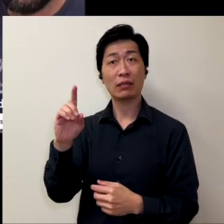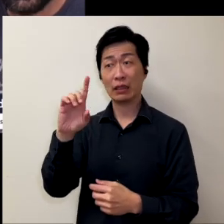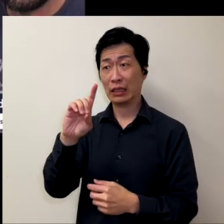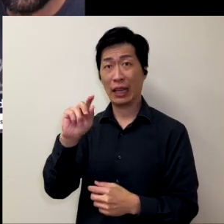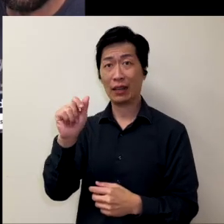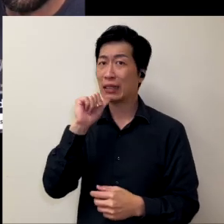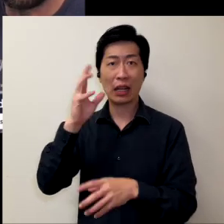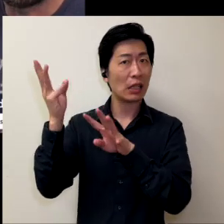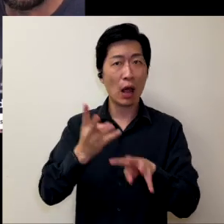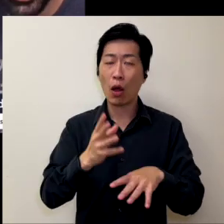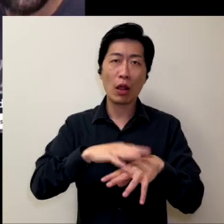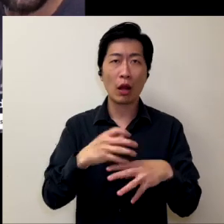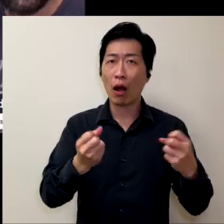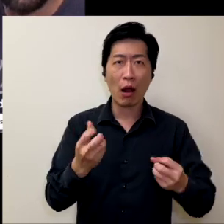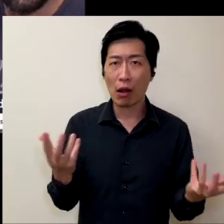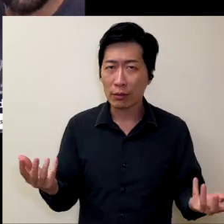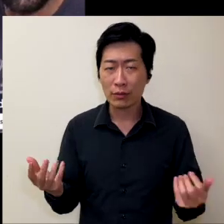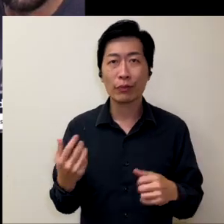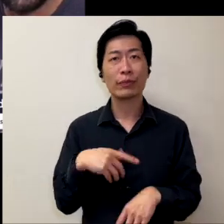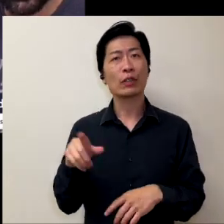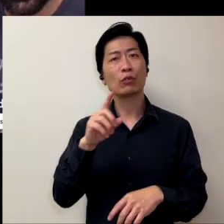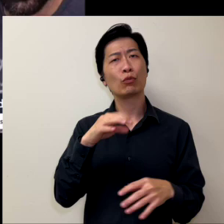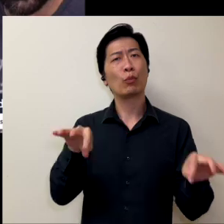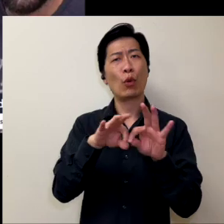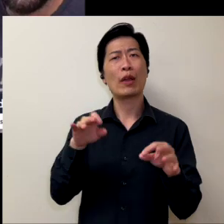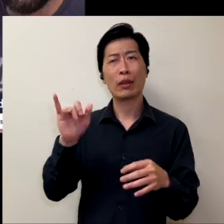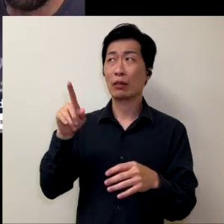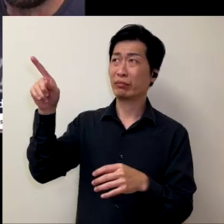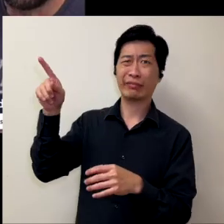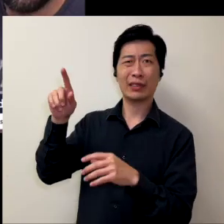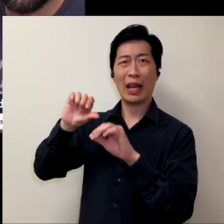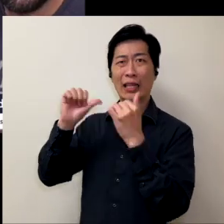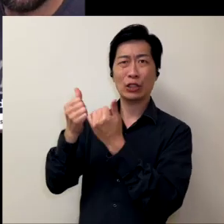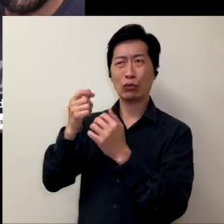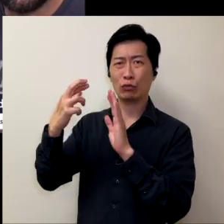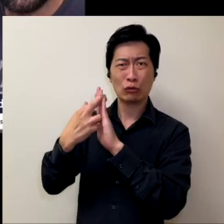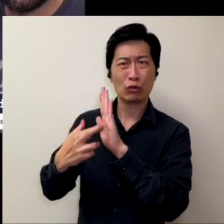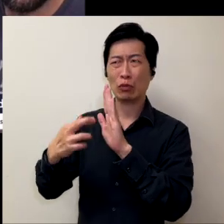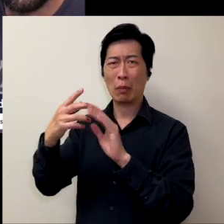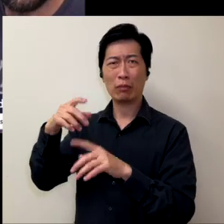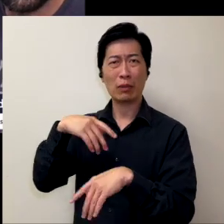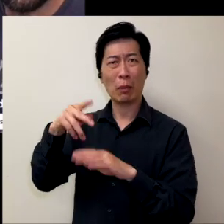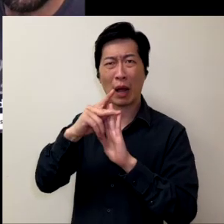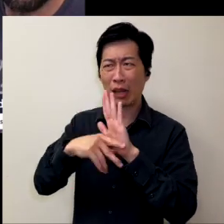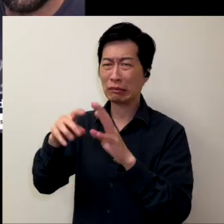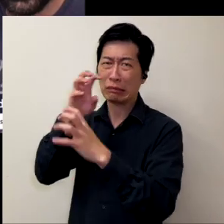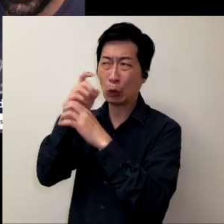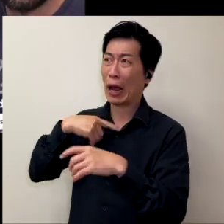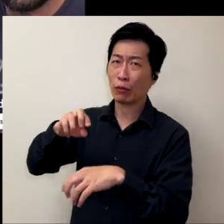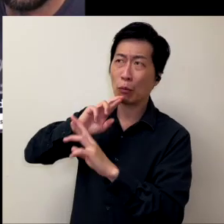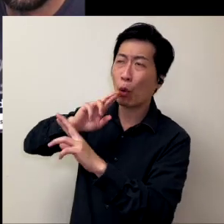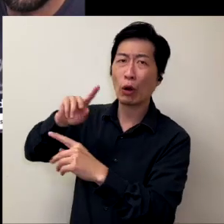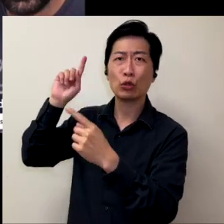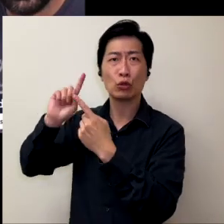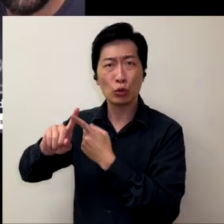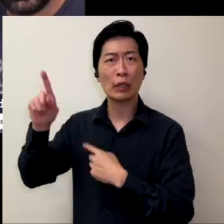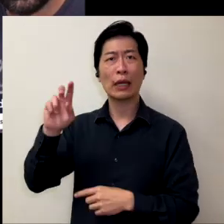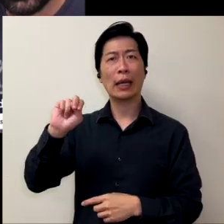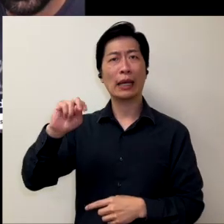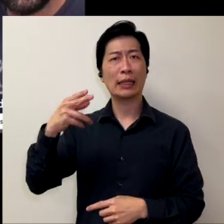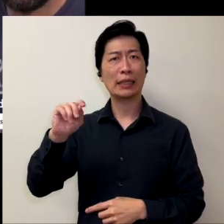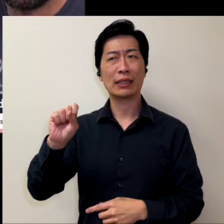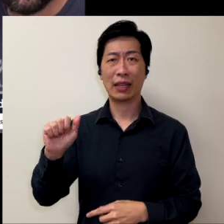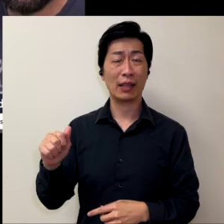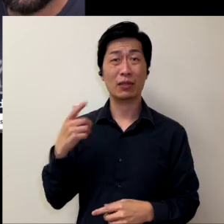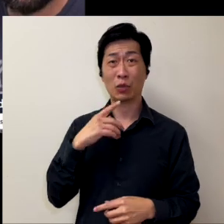FSD beta software was not downloaded onto the car. Important to note that the regulators forced us to report an accident to